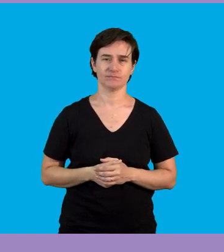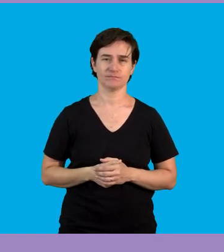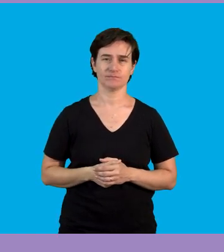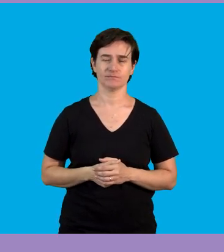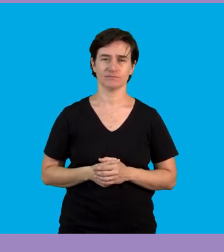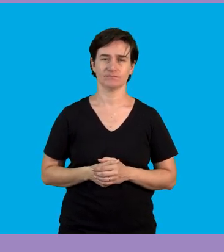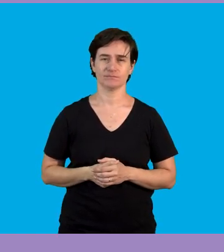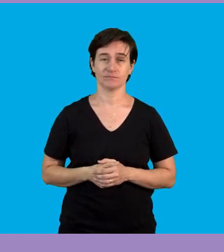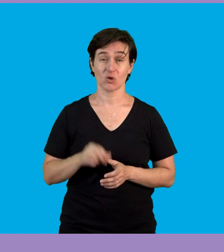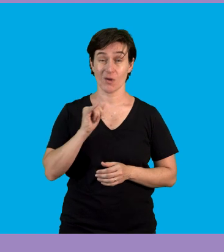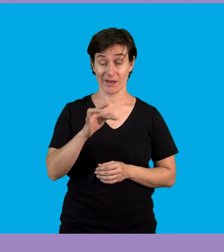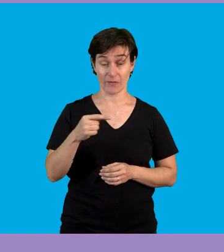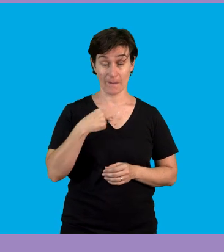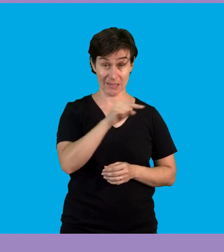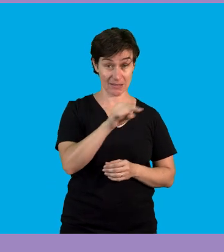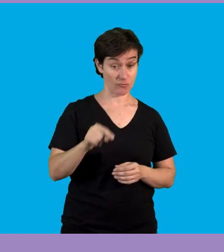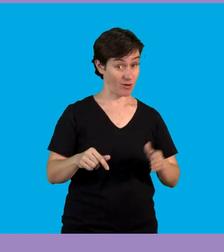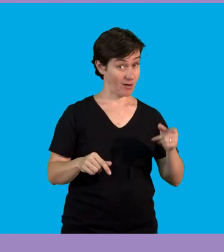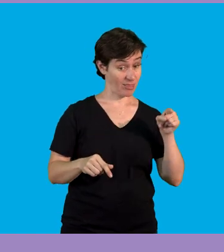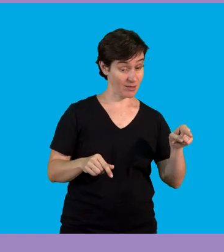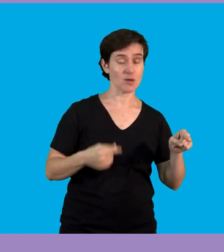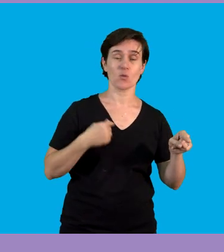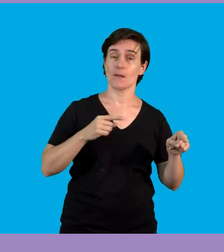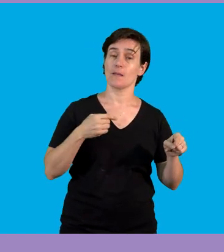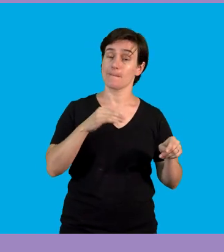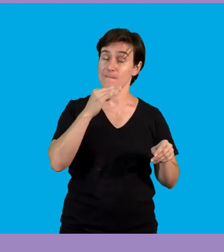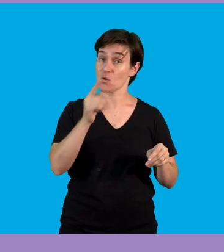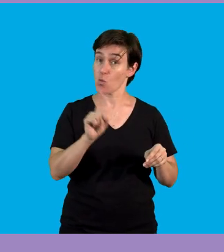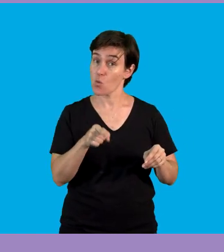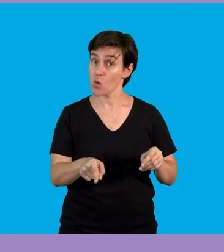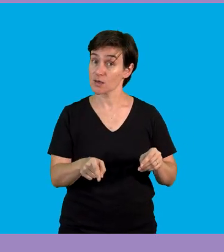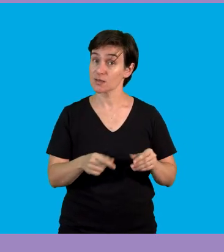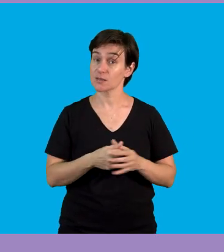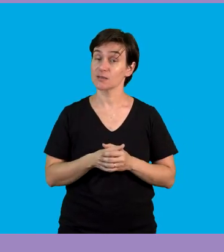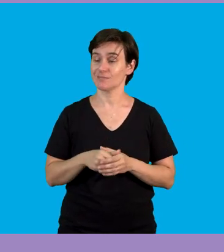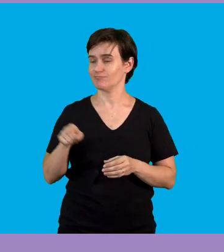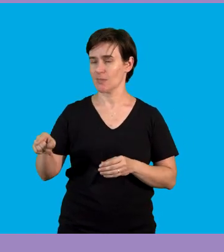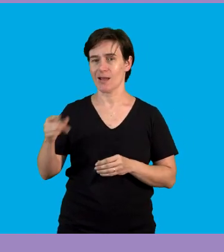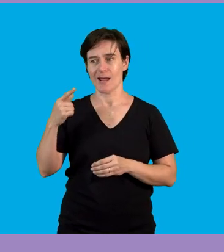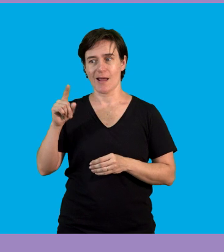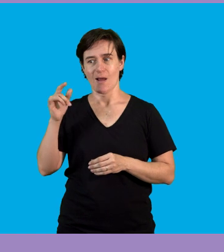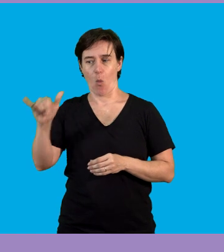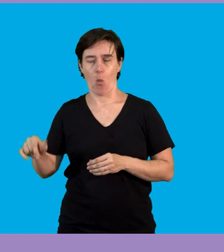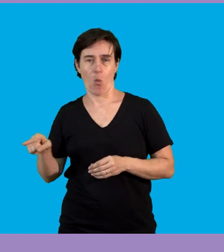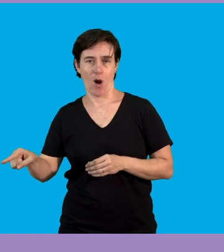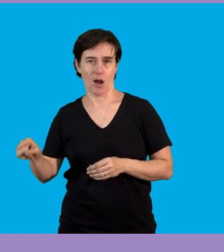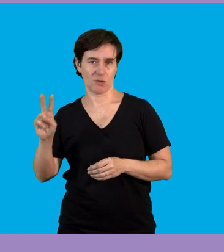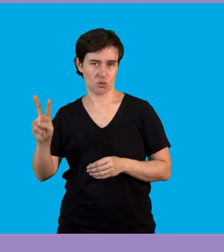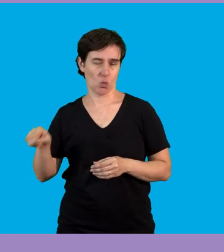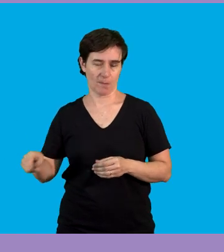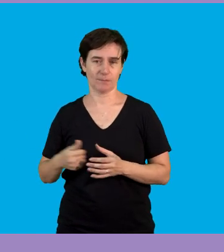25 meters squared on the right hand side, then we are going to be left with only the unknown value squared.